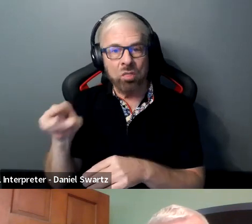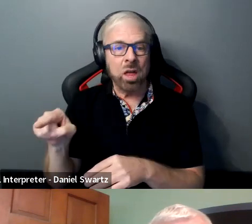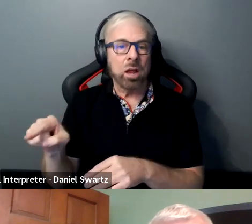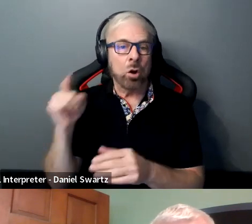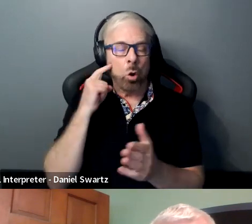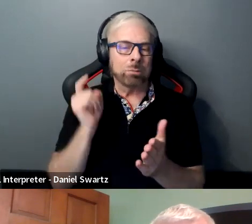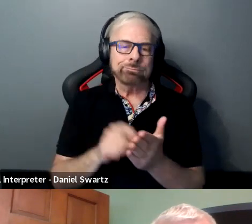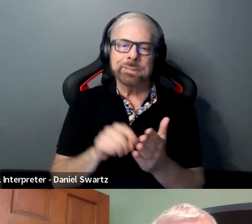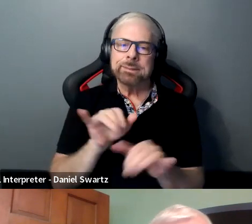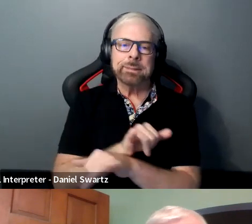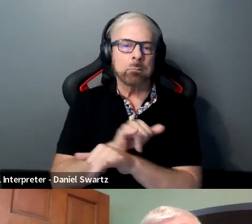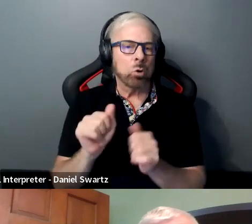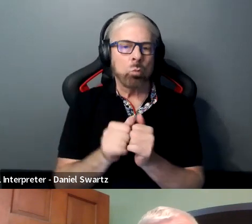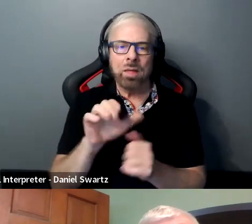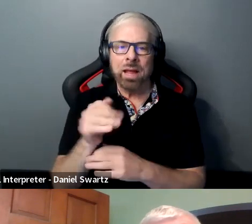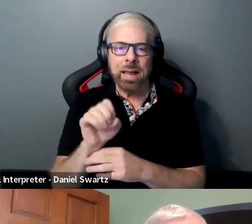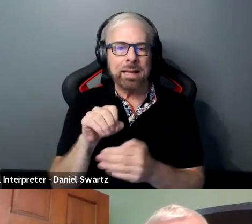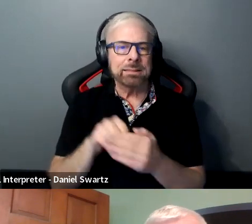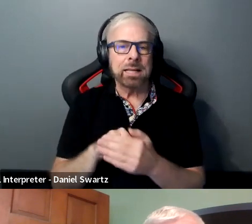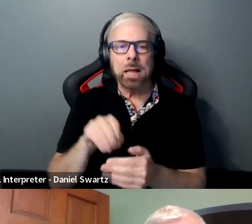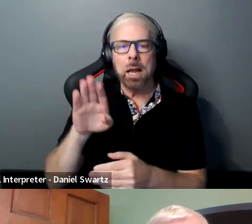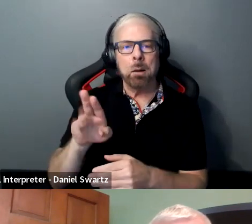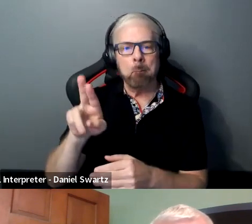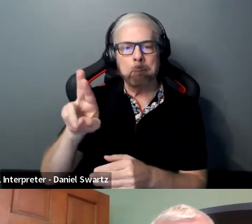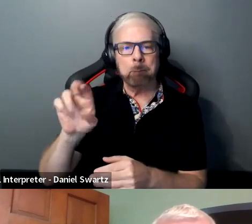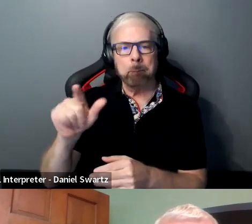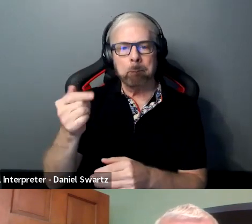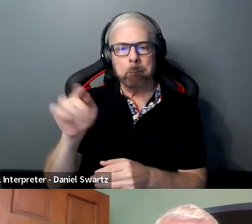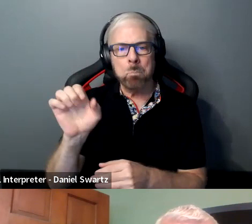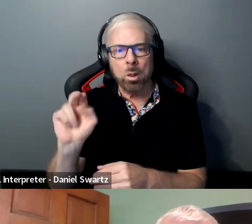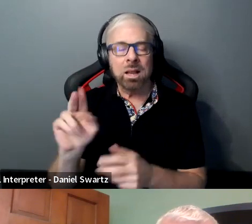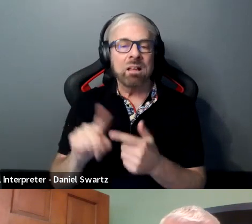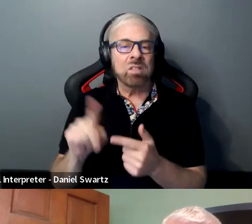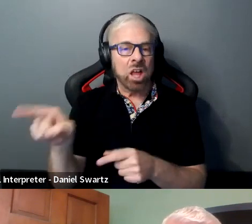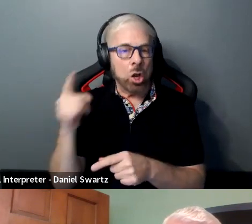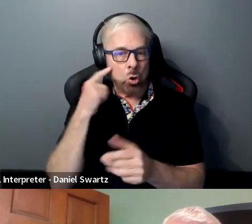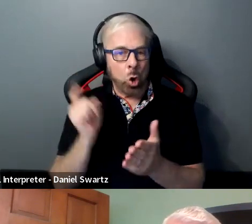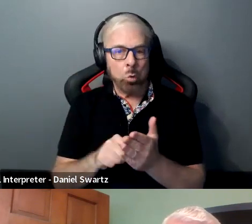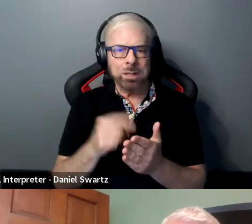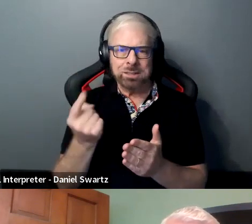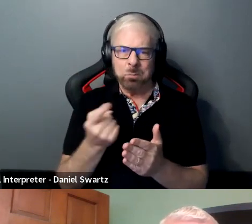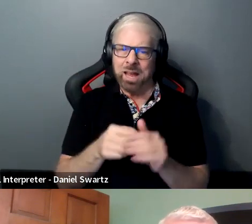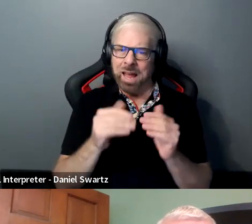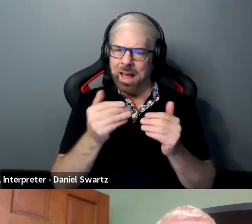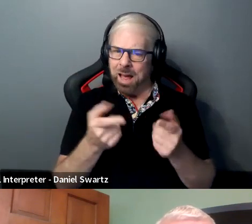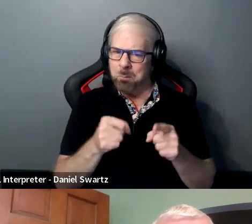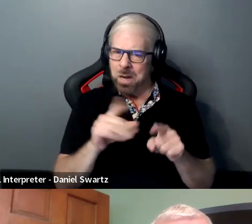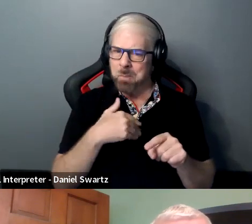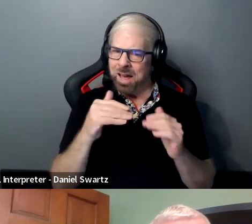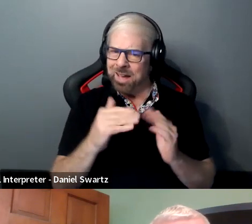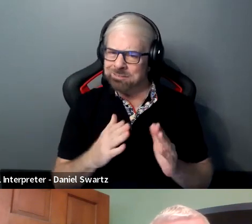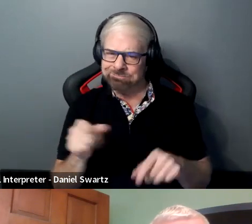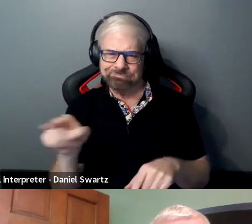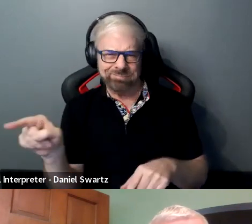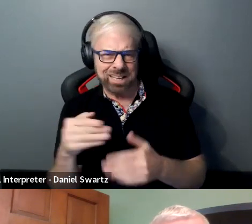is similar to the case in Burlington, if a neighbor would notice something going on at my house, say, this just doesn't seem right,